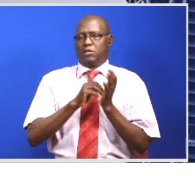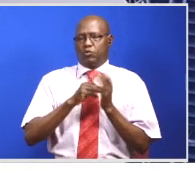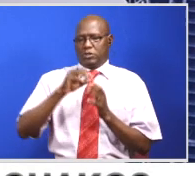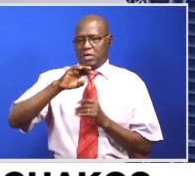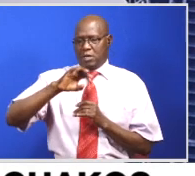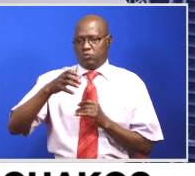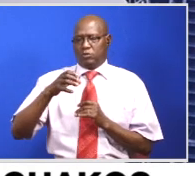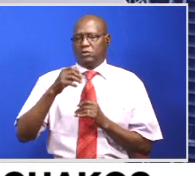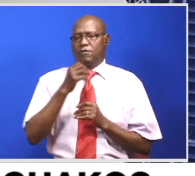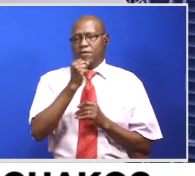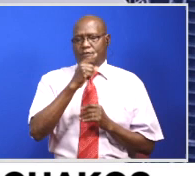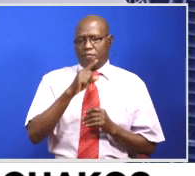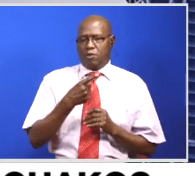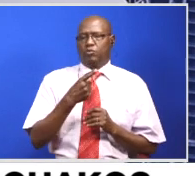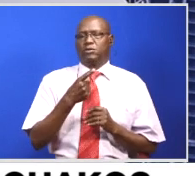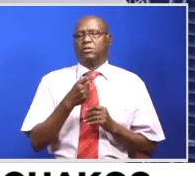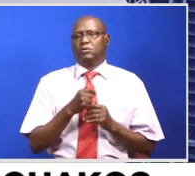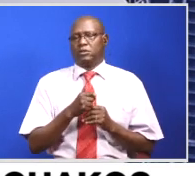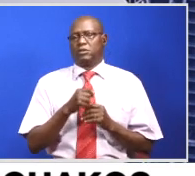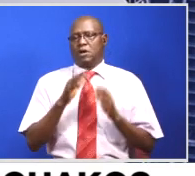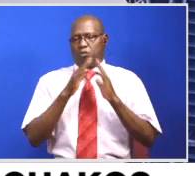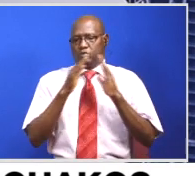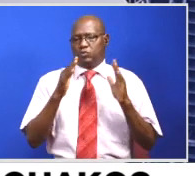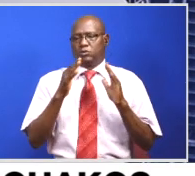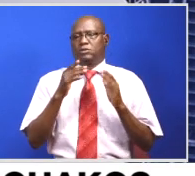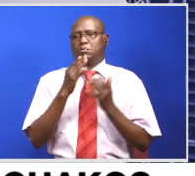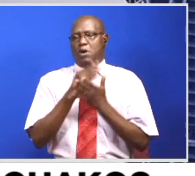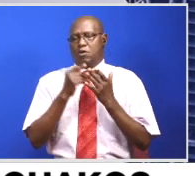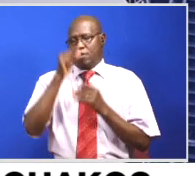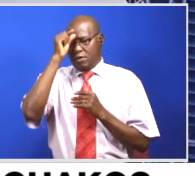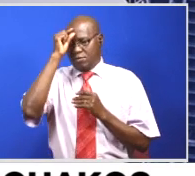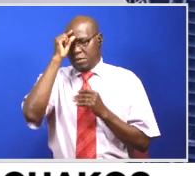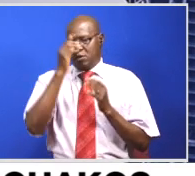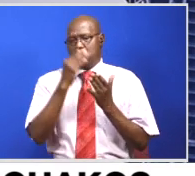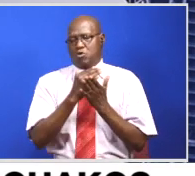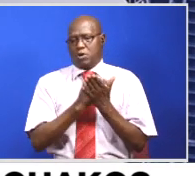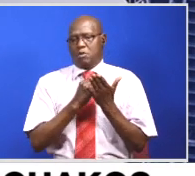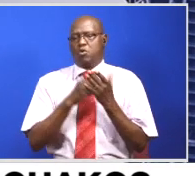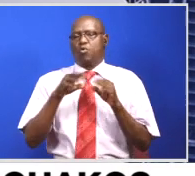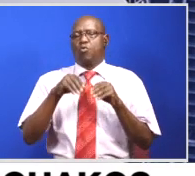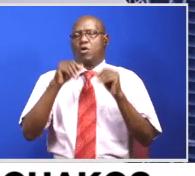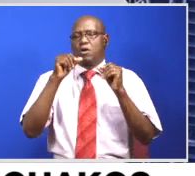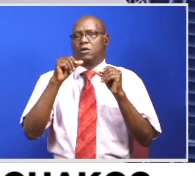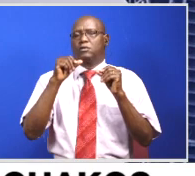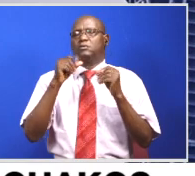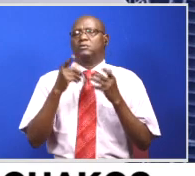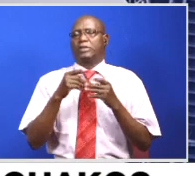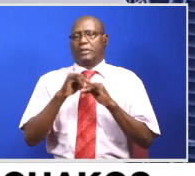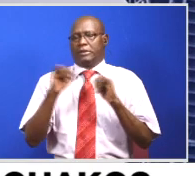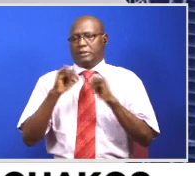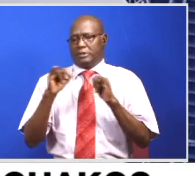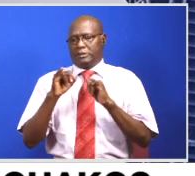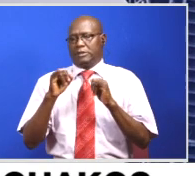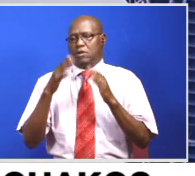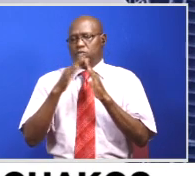unveiled more than 5,000 housing units and forms part of the government's plan to expand access to quality, spacious and clean houses at affordable